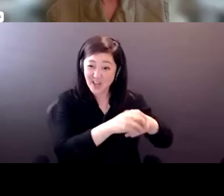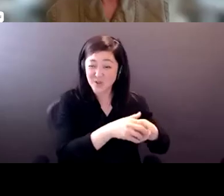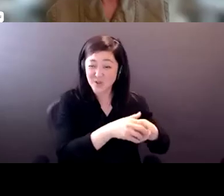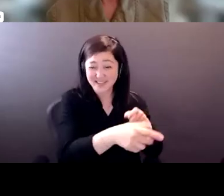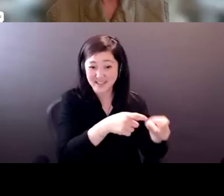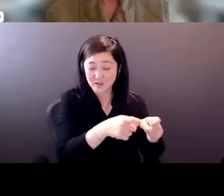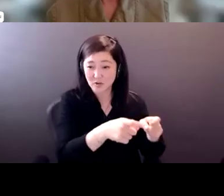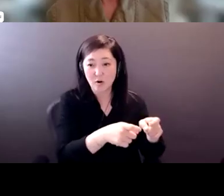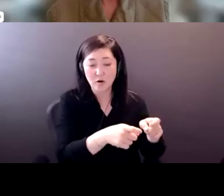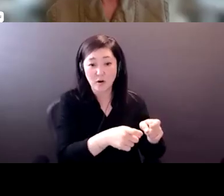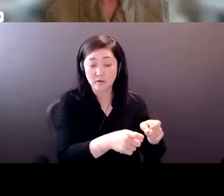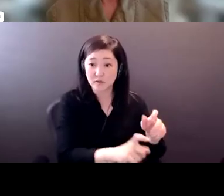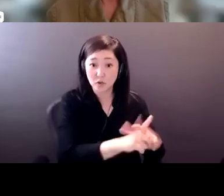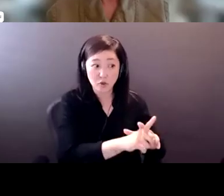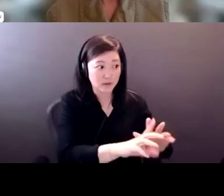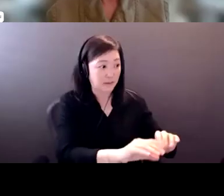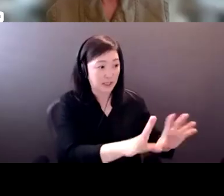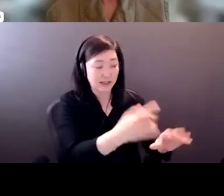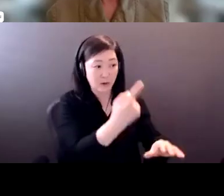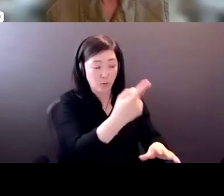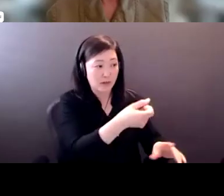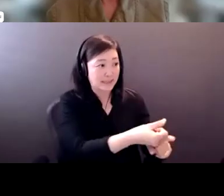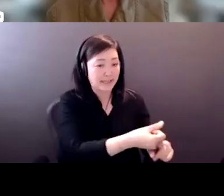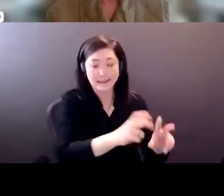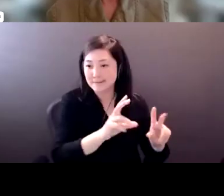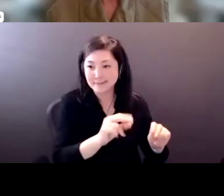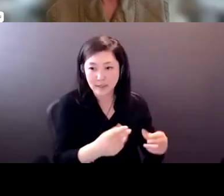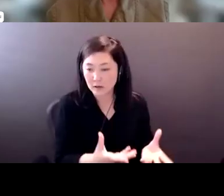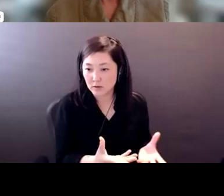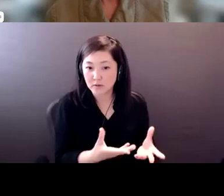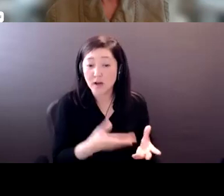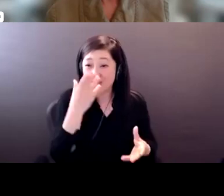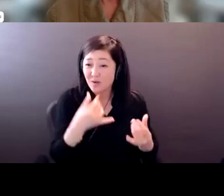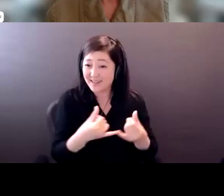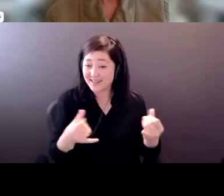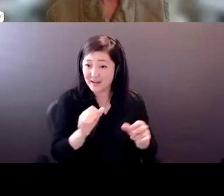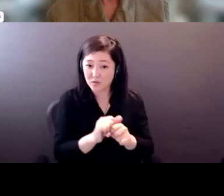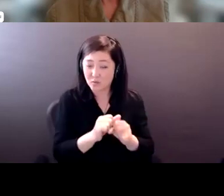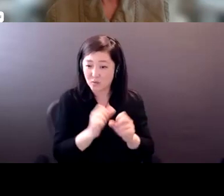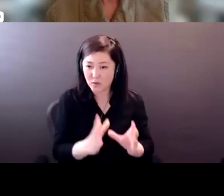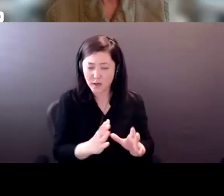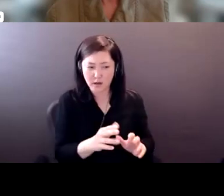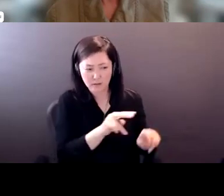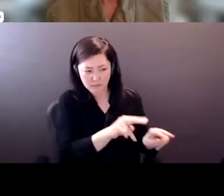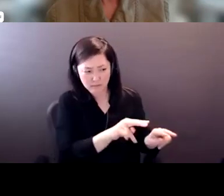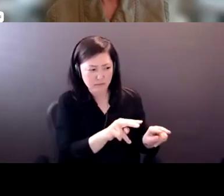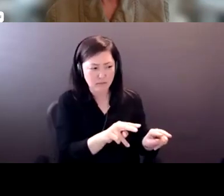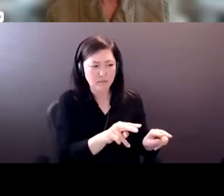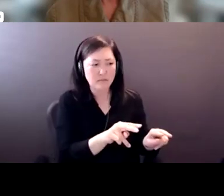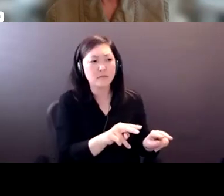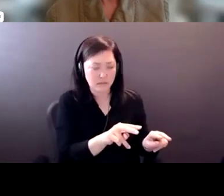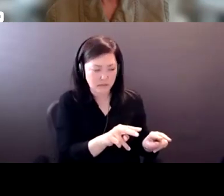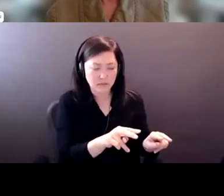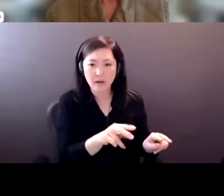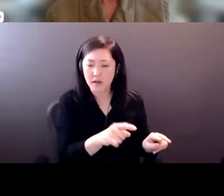that, presents as one clear incident. Frontline workers often see that pieces of the situation, missed